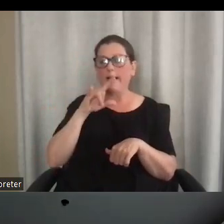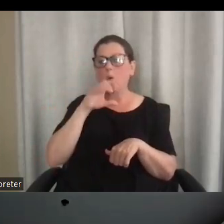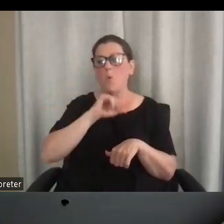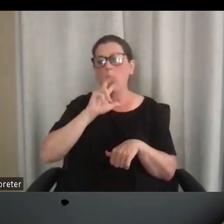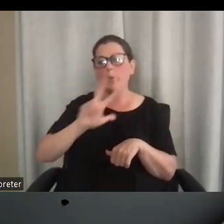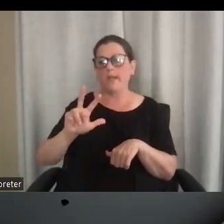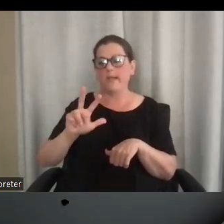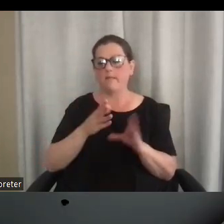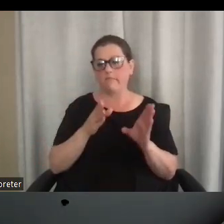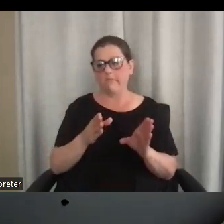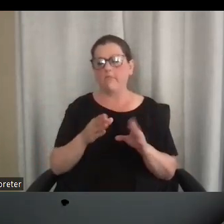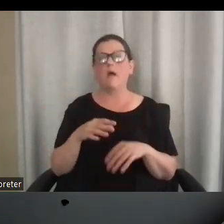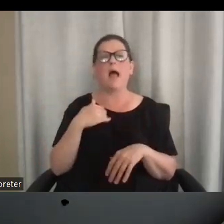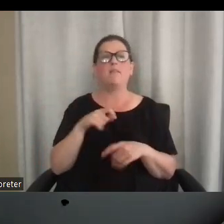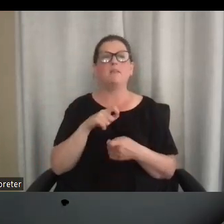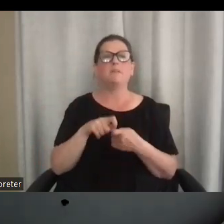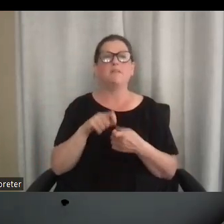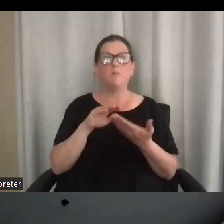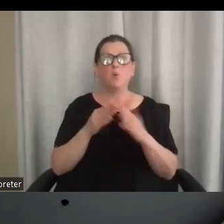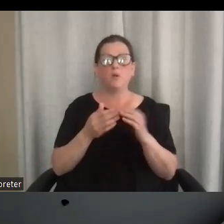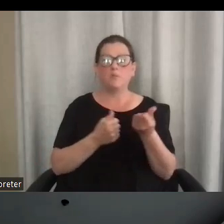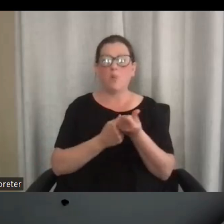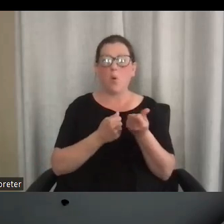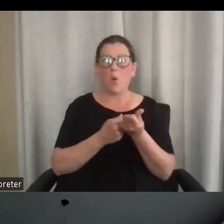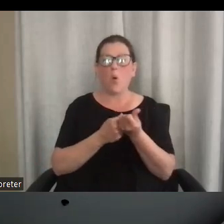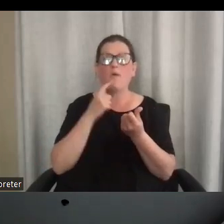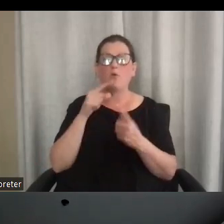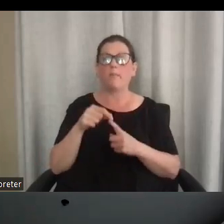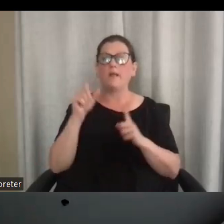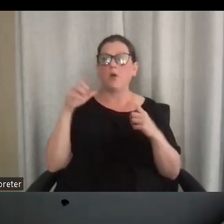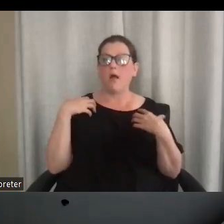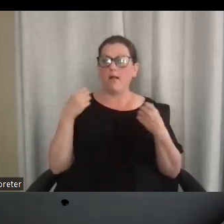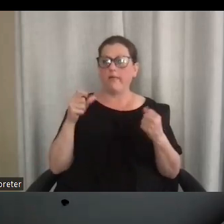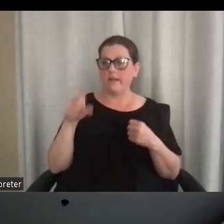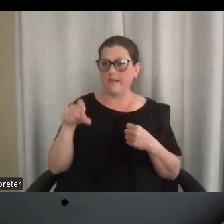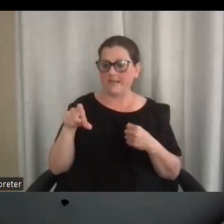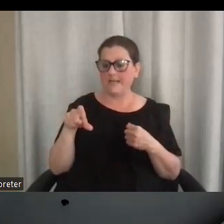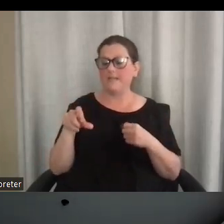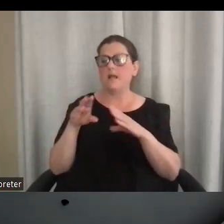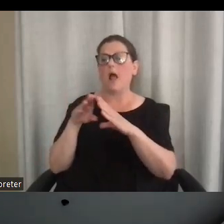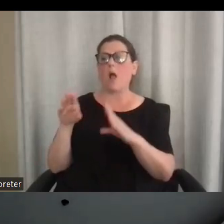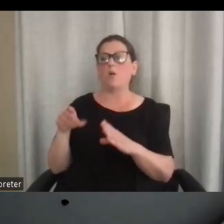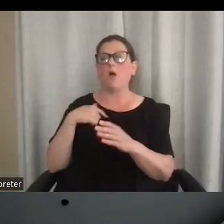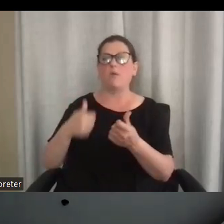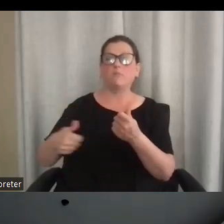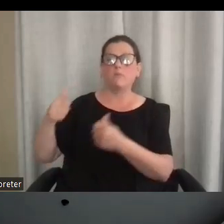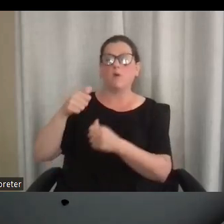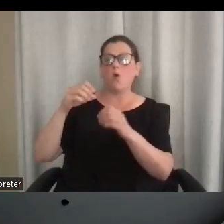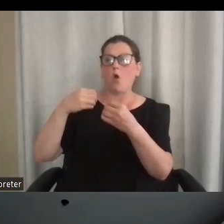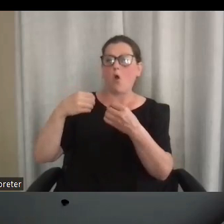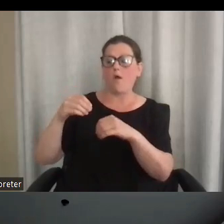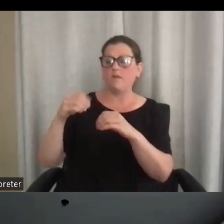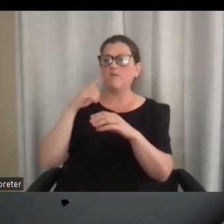have a specific community support line for children and youth with special health needs. For housing, our Executive Office of Housing and